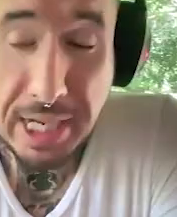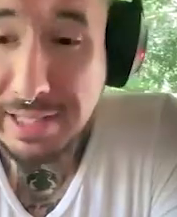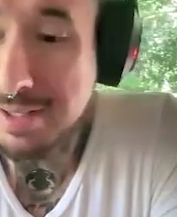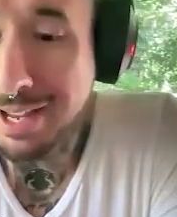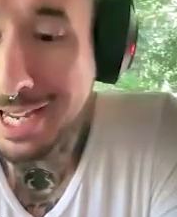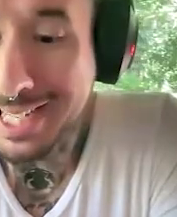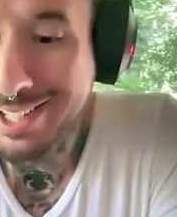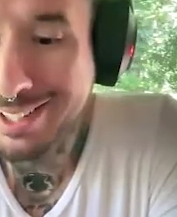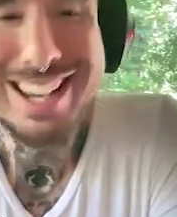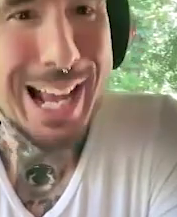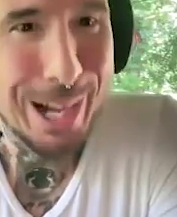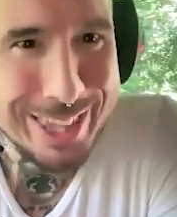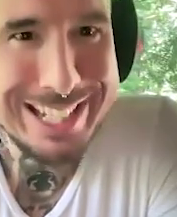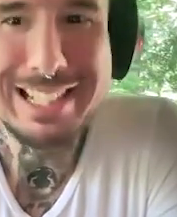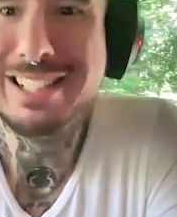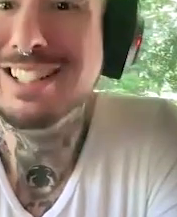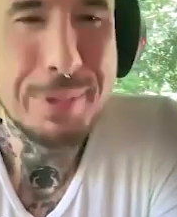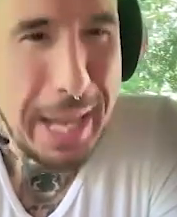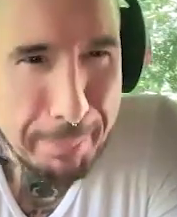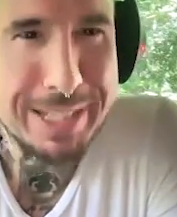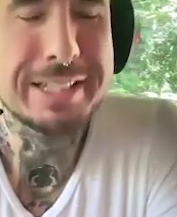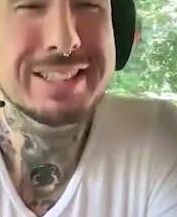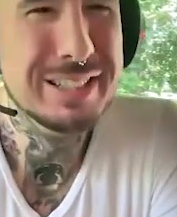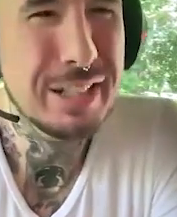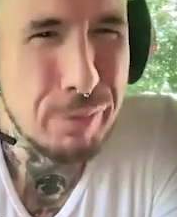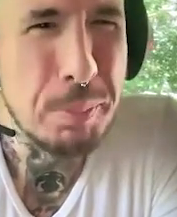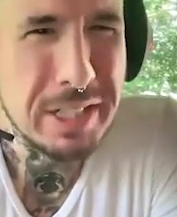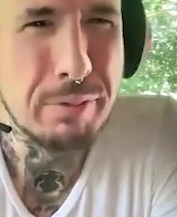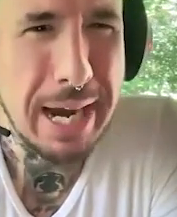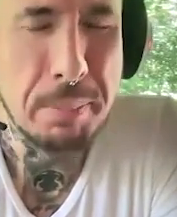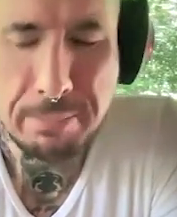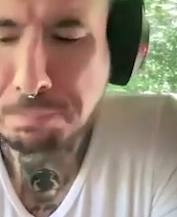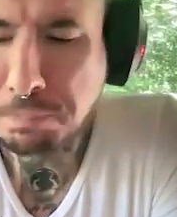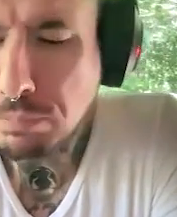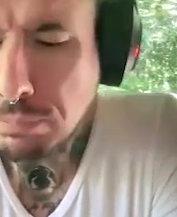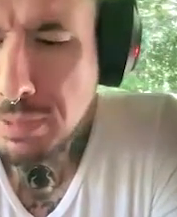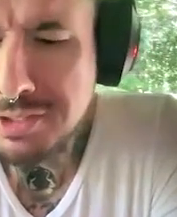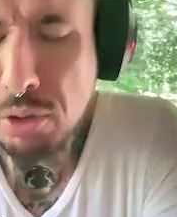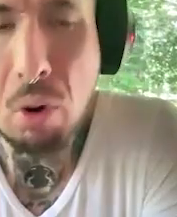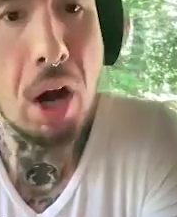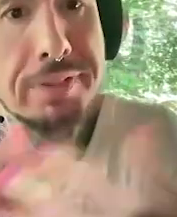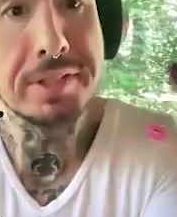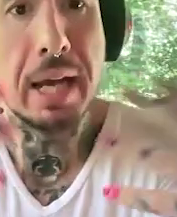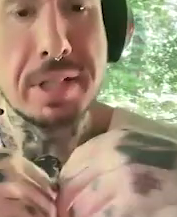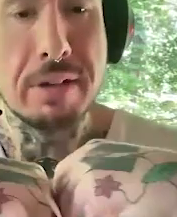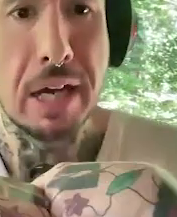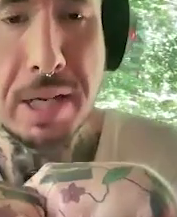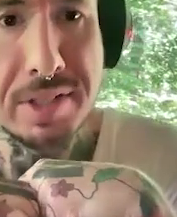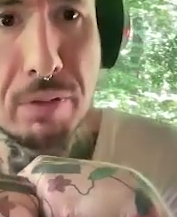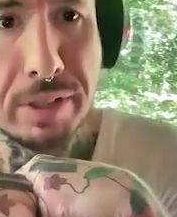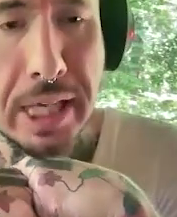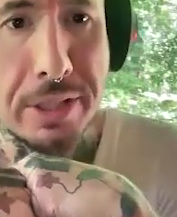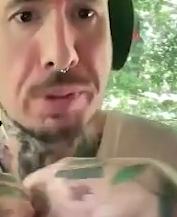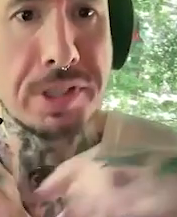not create a healthy, happy, affirming environment. And so oftentimes I